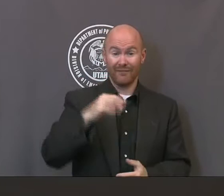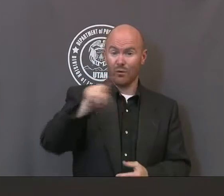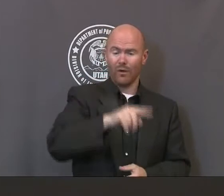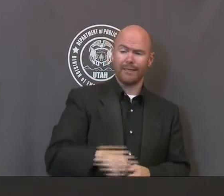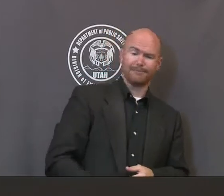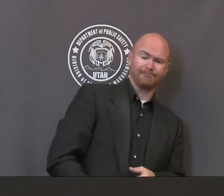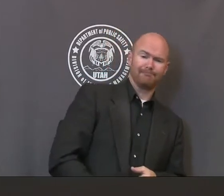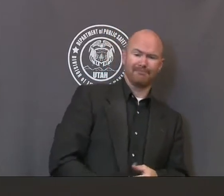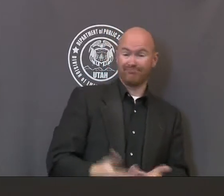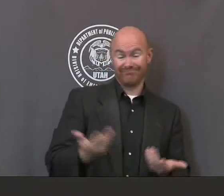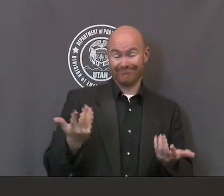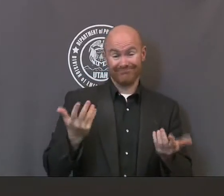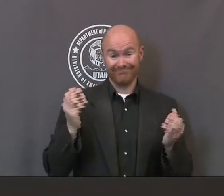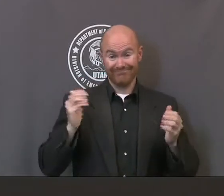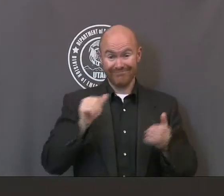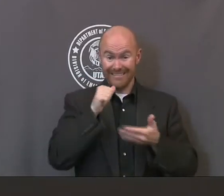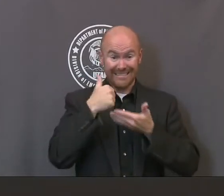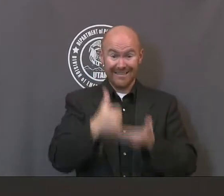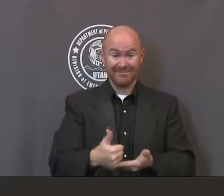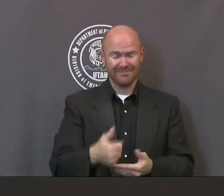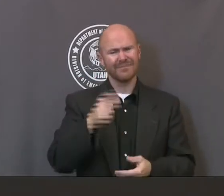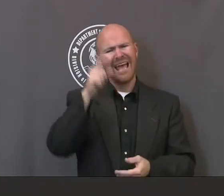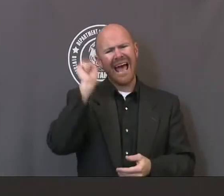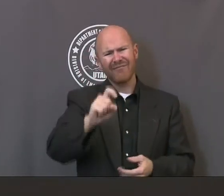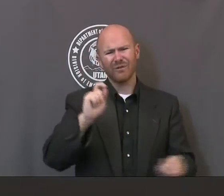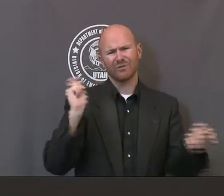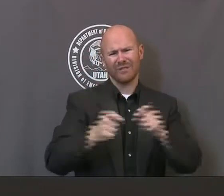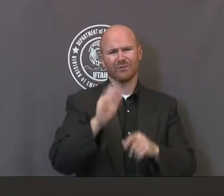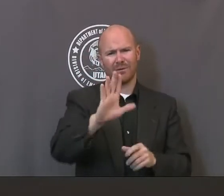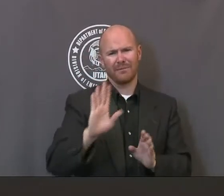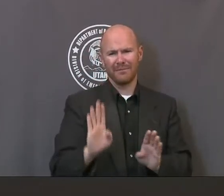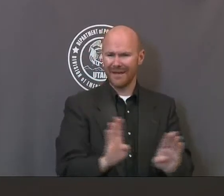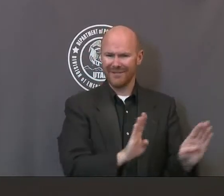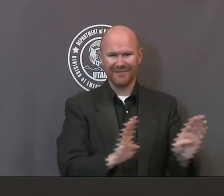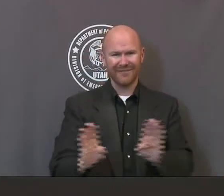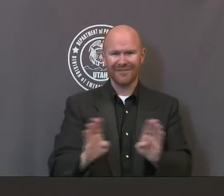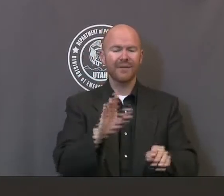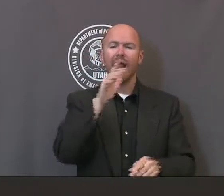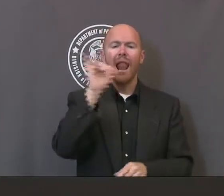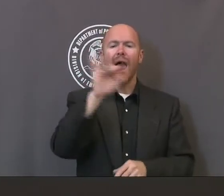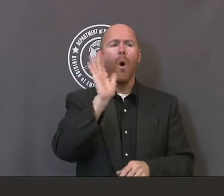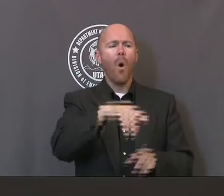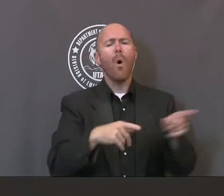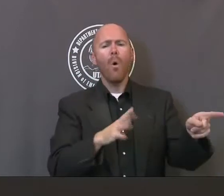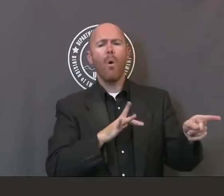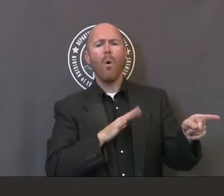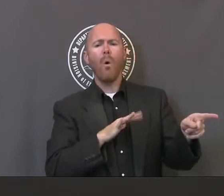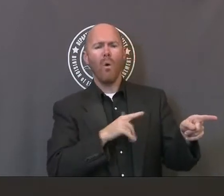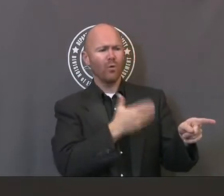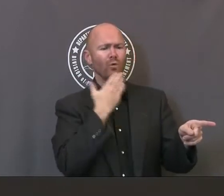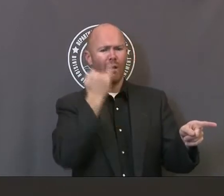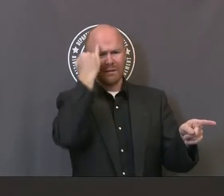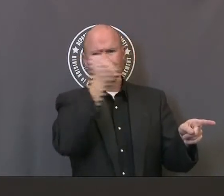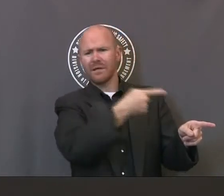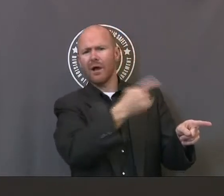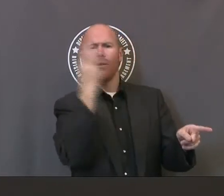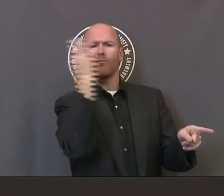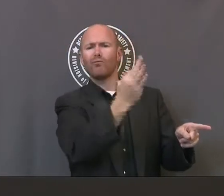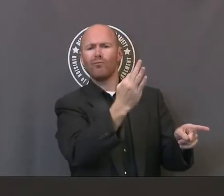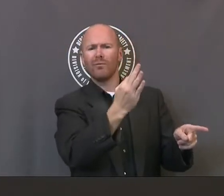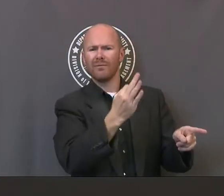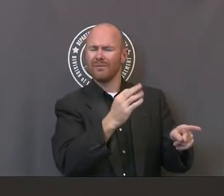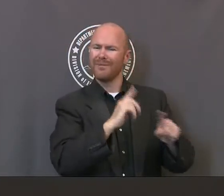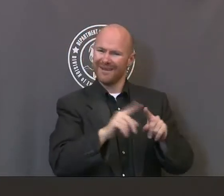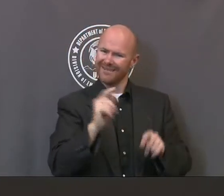We have to literally change behavior. We can't just have it as a nice idea and something to complain about or feel like is being